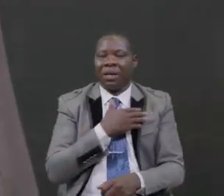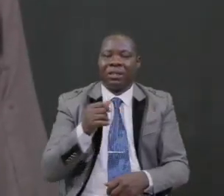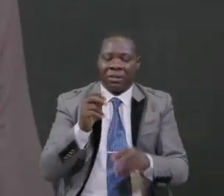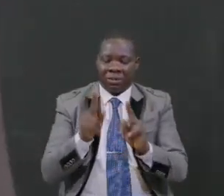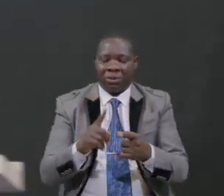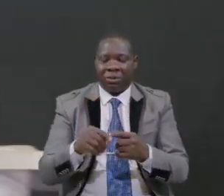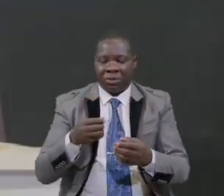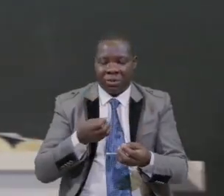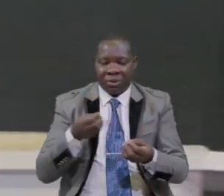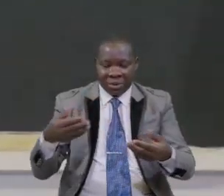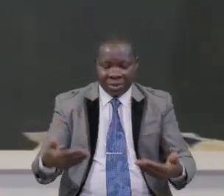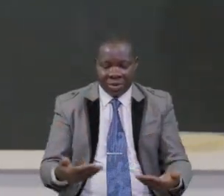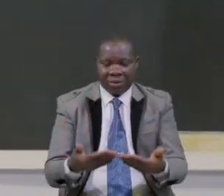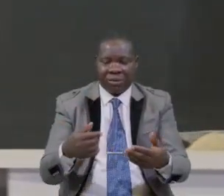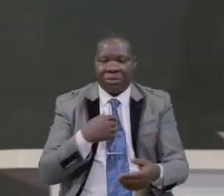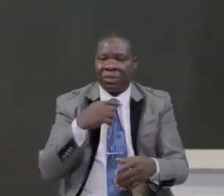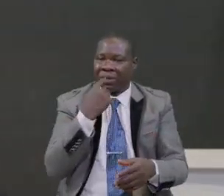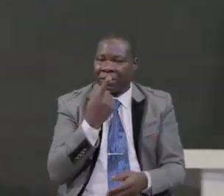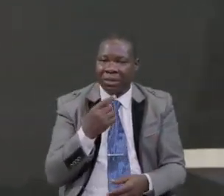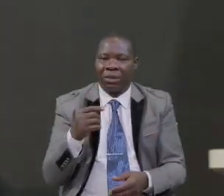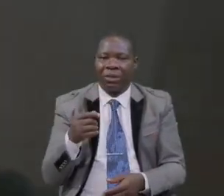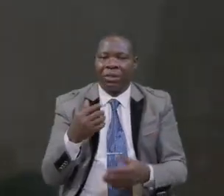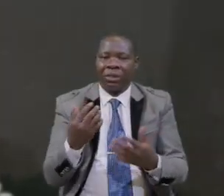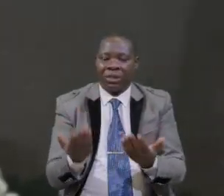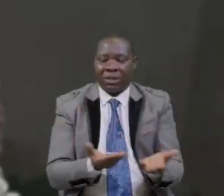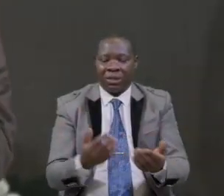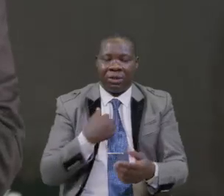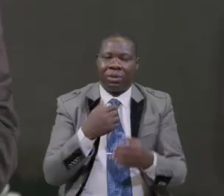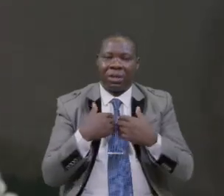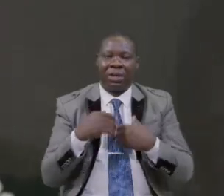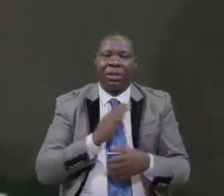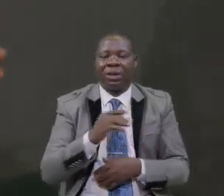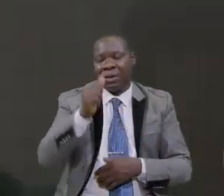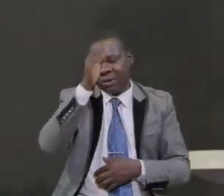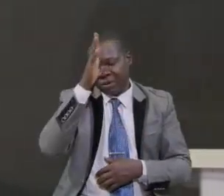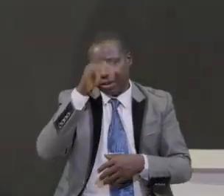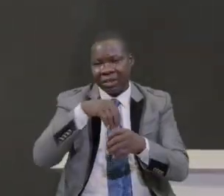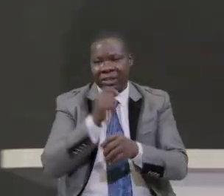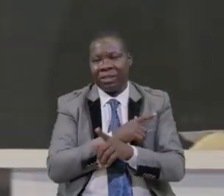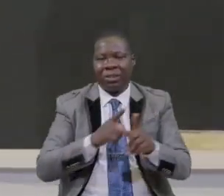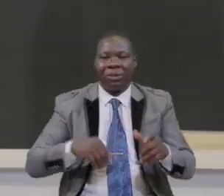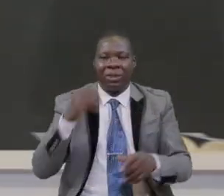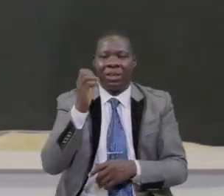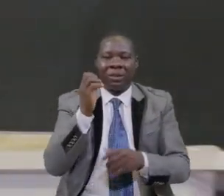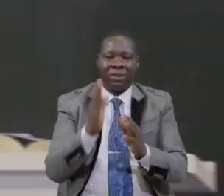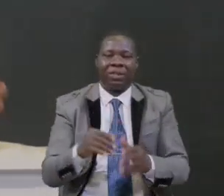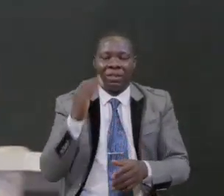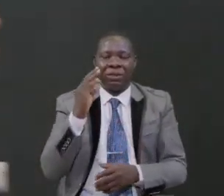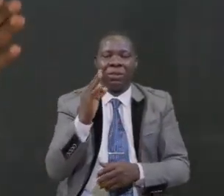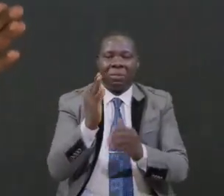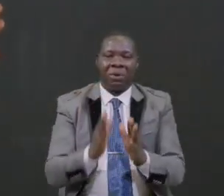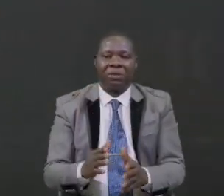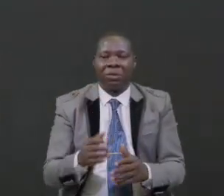said, you know, here we have a father in the Lord, an evangelist and the pastor. And today,